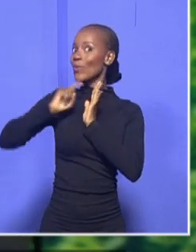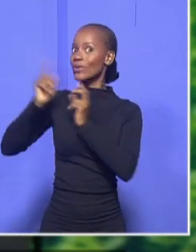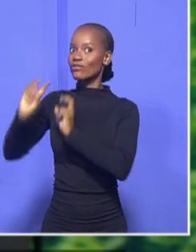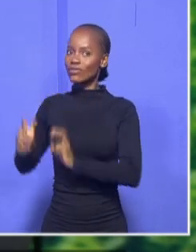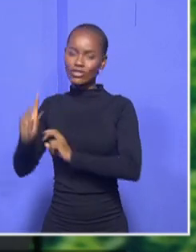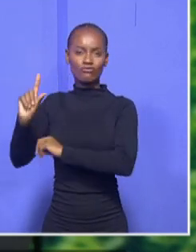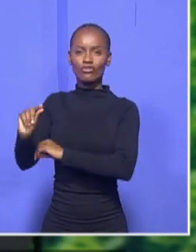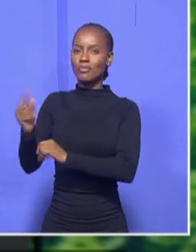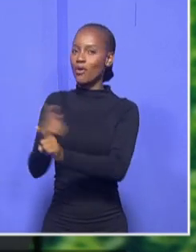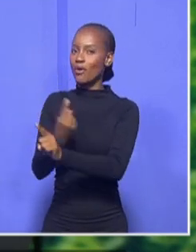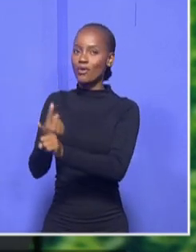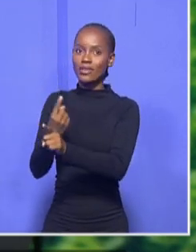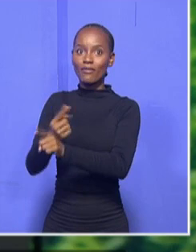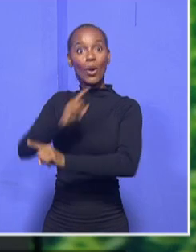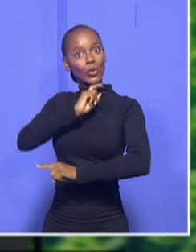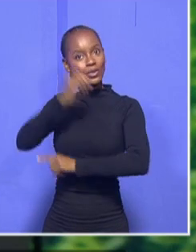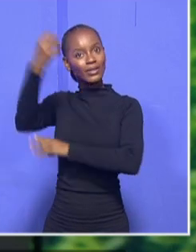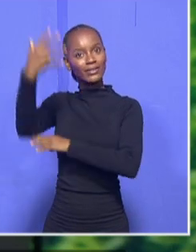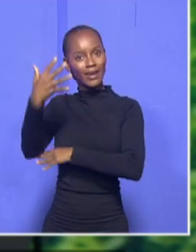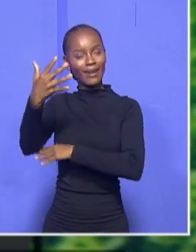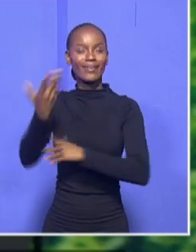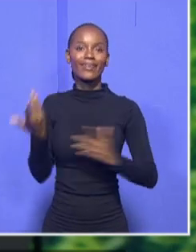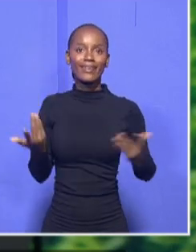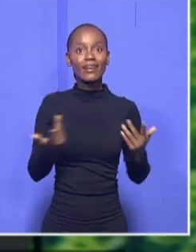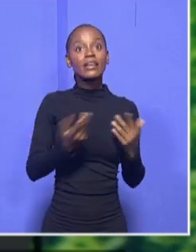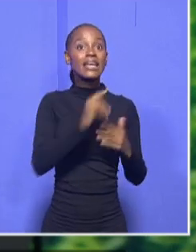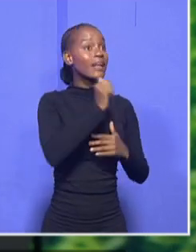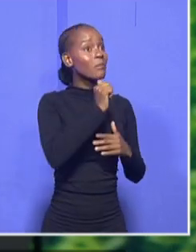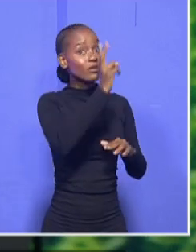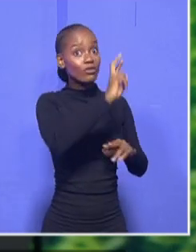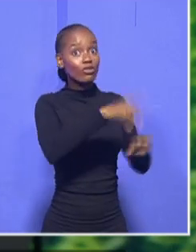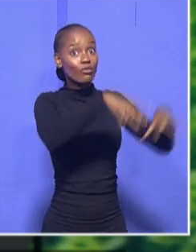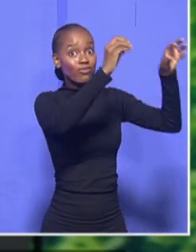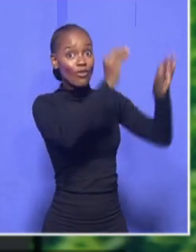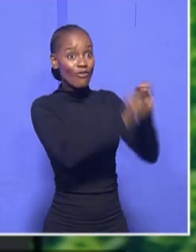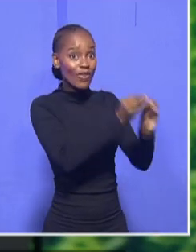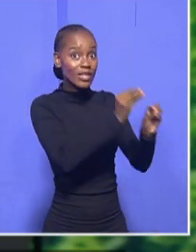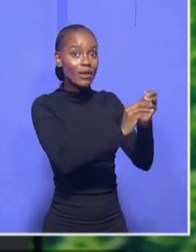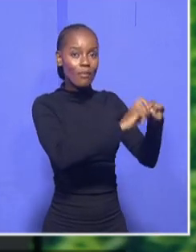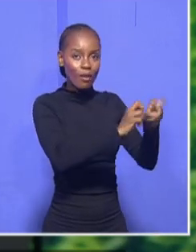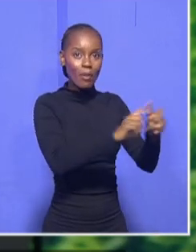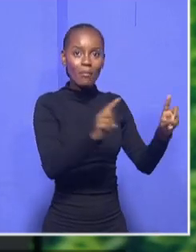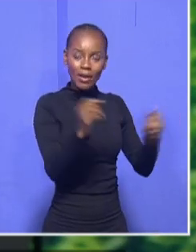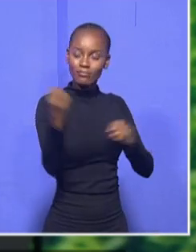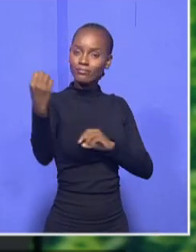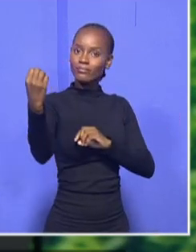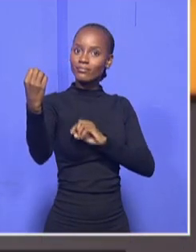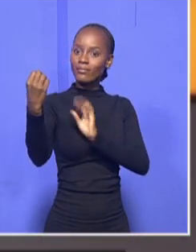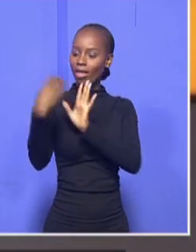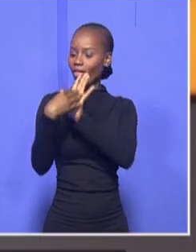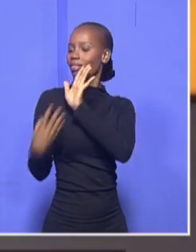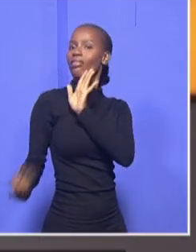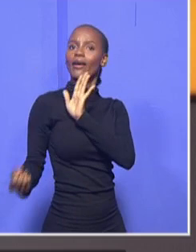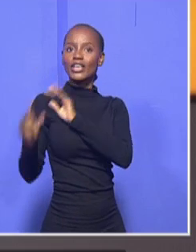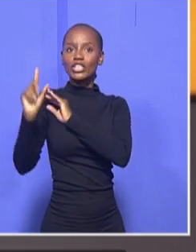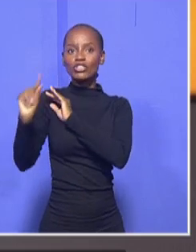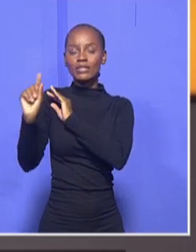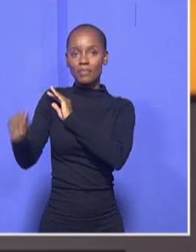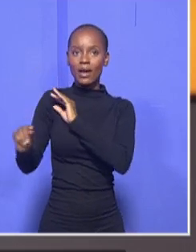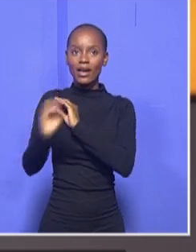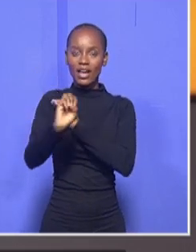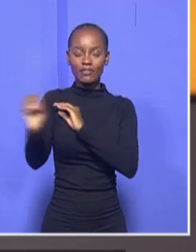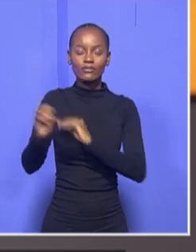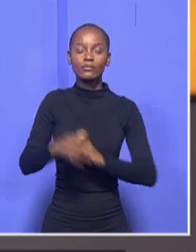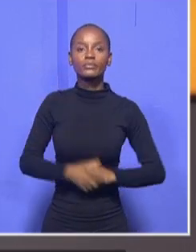apparent worldwide, where load shedding is not a thing. Mm. Solar is going to be around for a long time to come. Yeah, and the option of rent